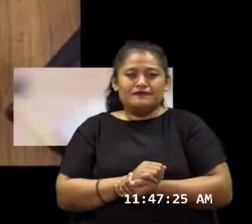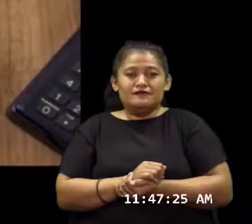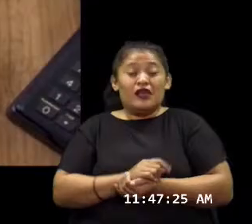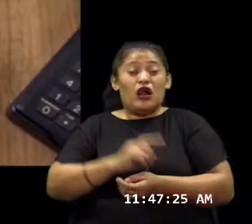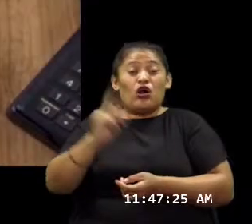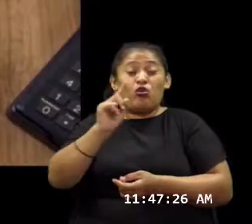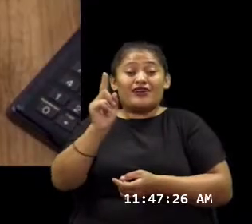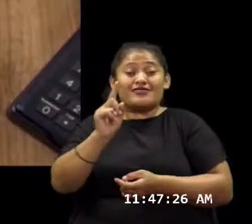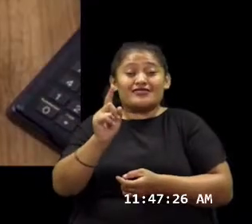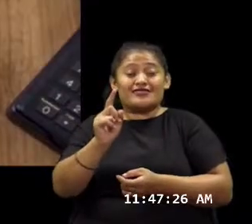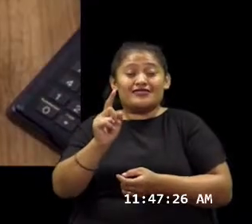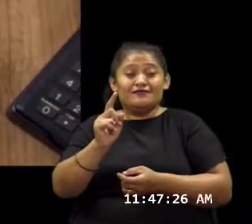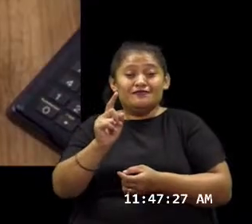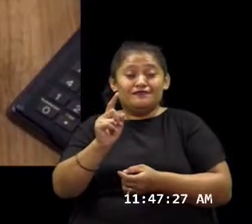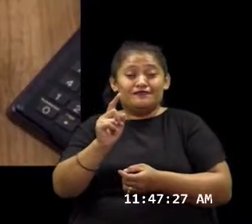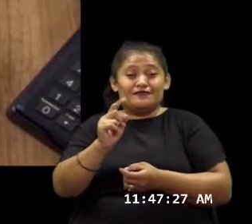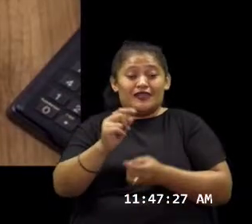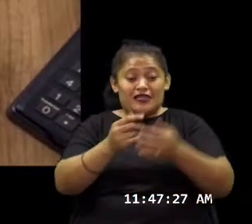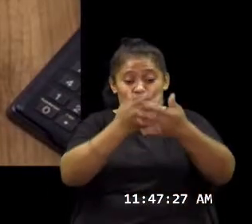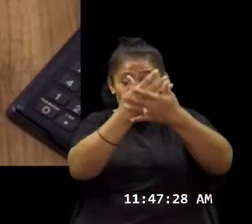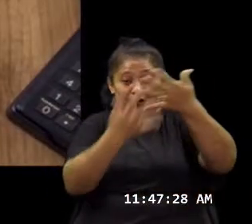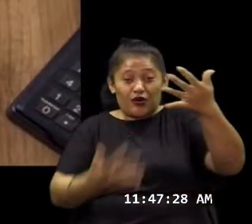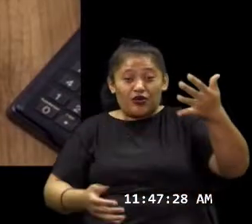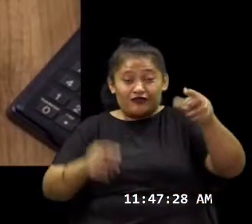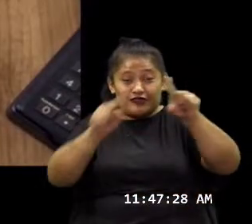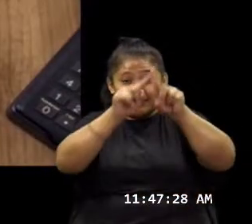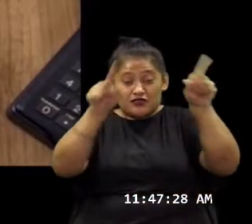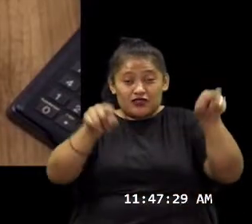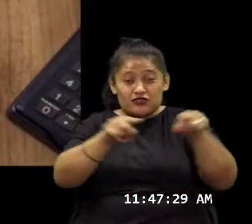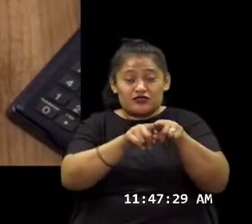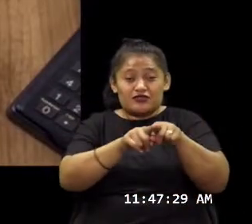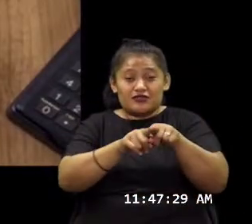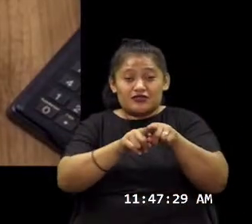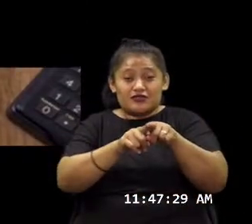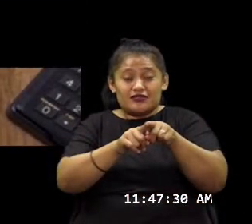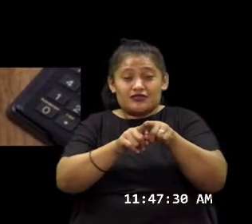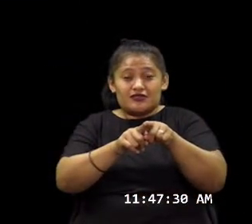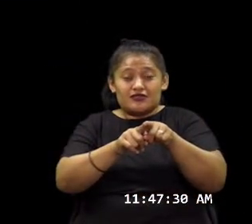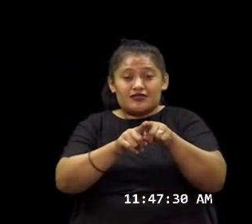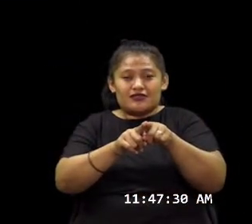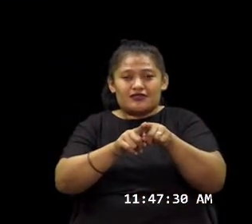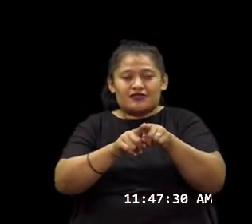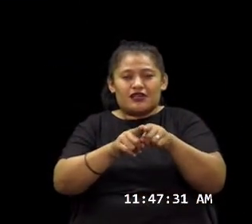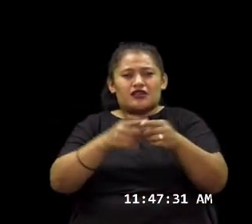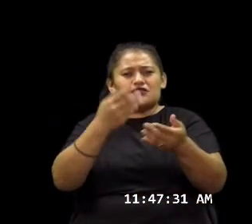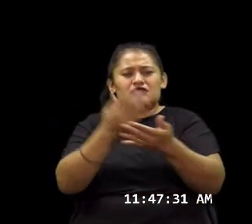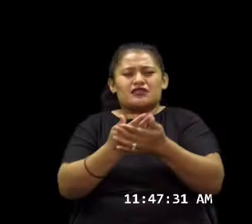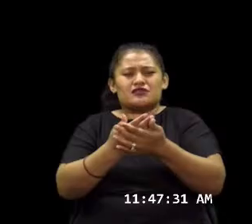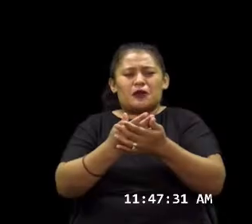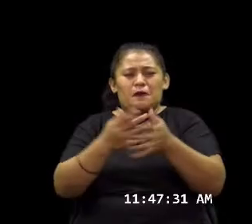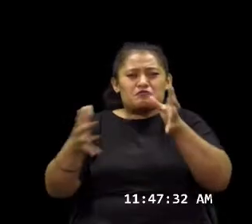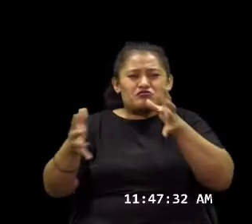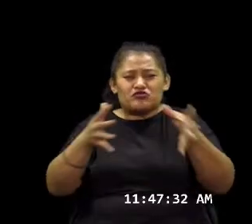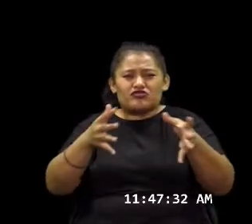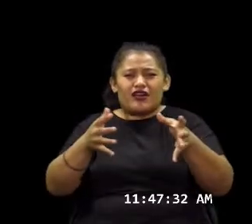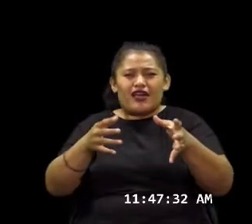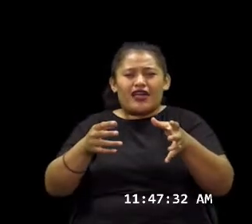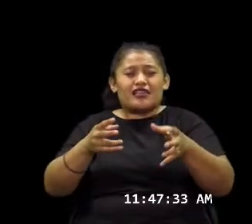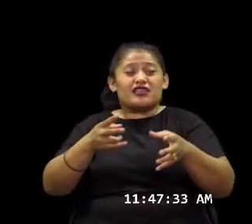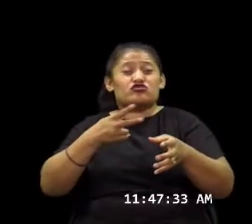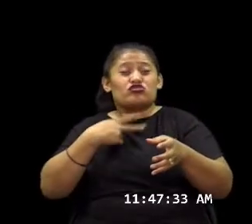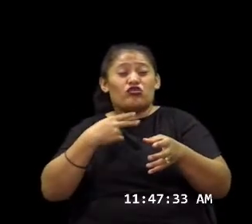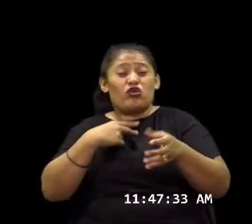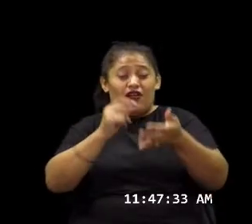What is an introduction paragraph? An introduction sets the mood and the tone of